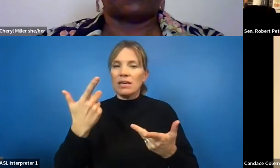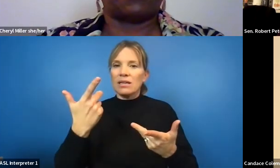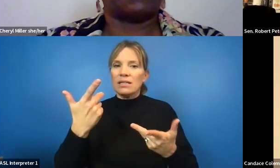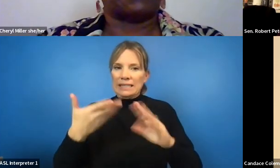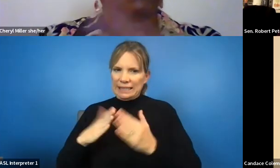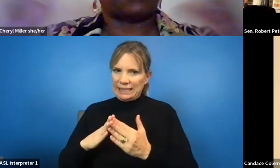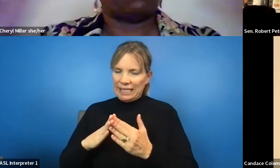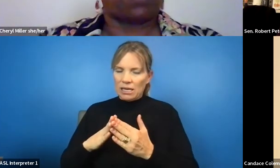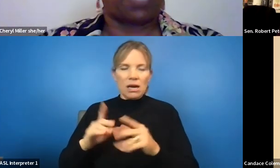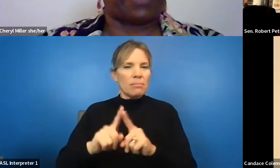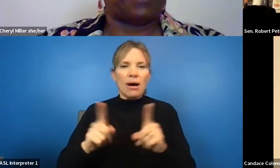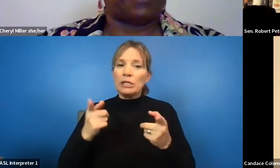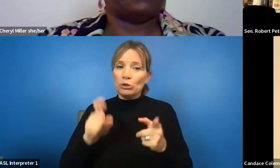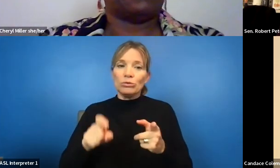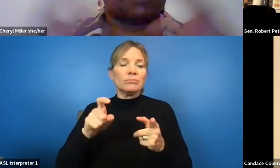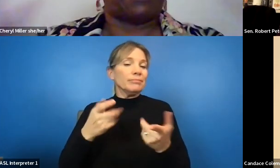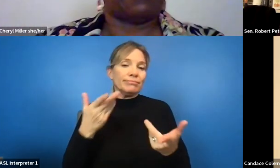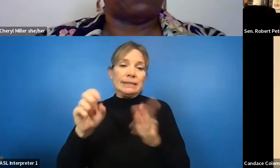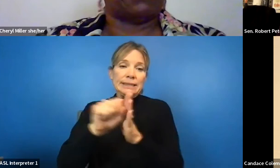but I think that statewide,